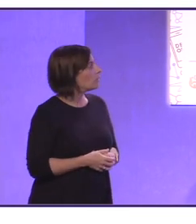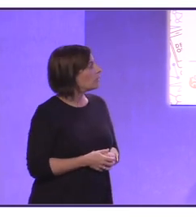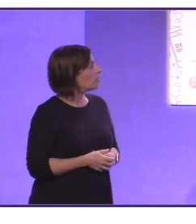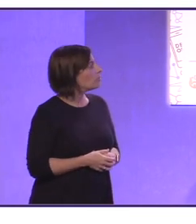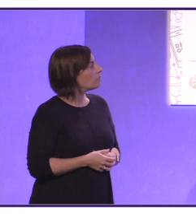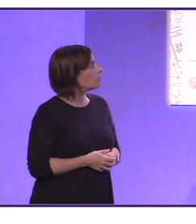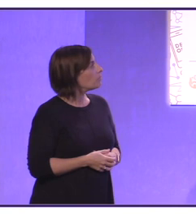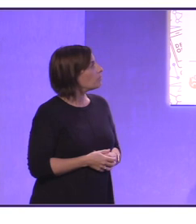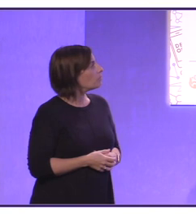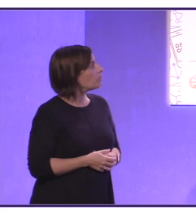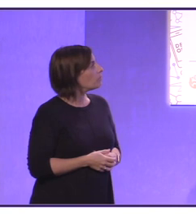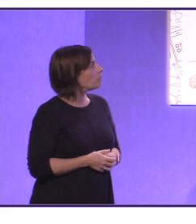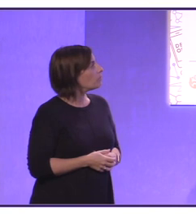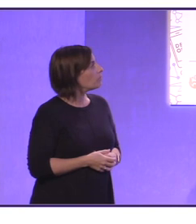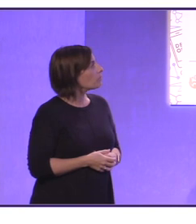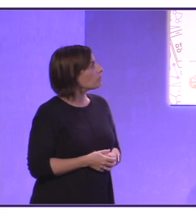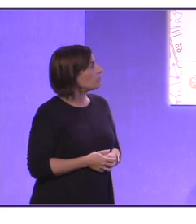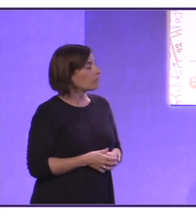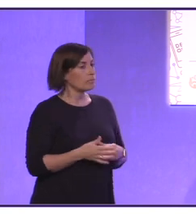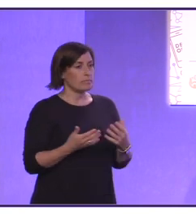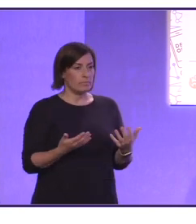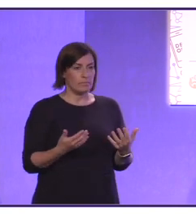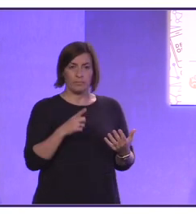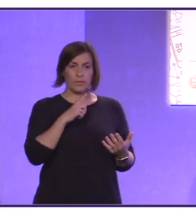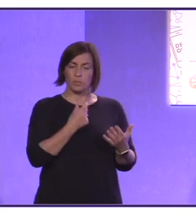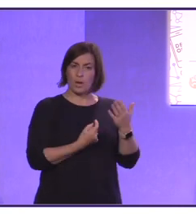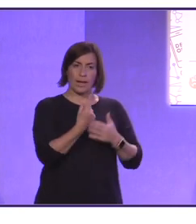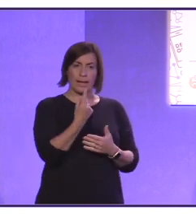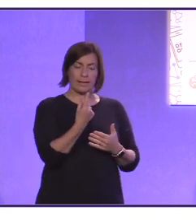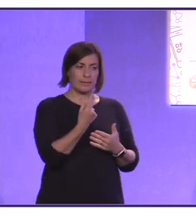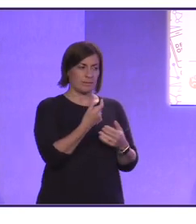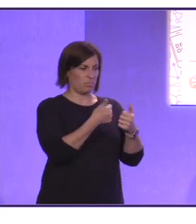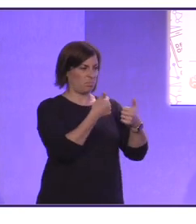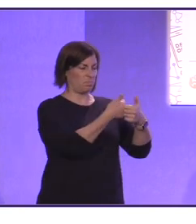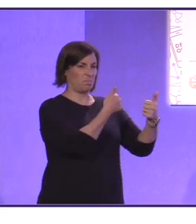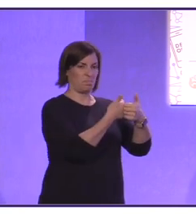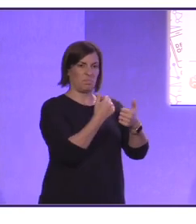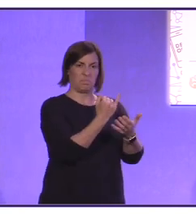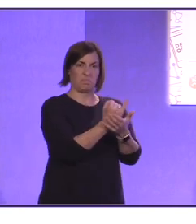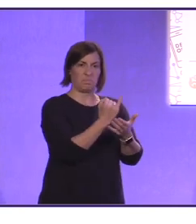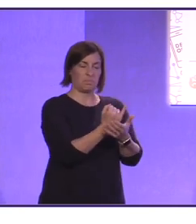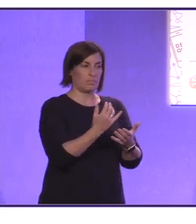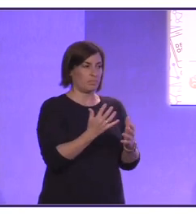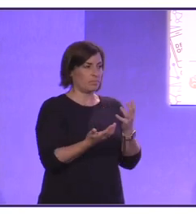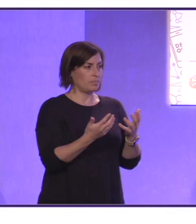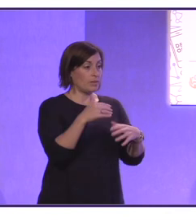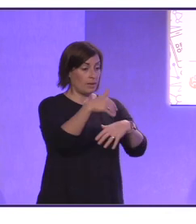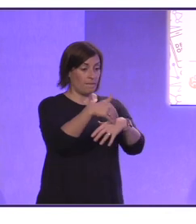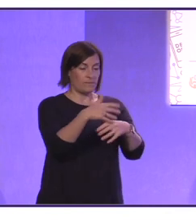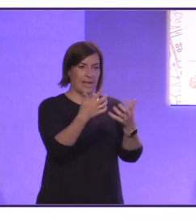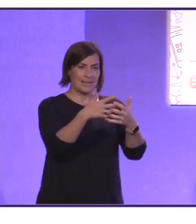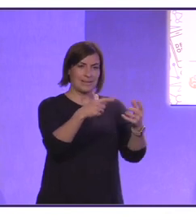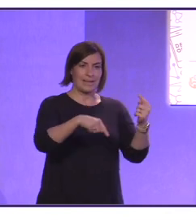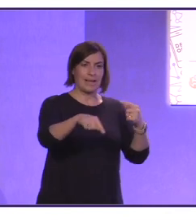Why are we in this position? And why does it affect technology? So I've tried in researching this talk to pull